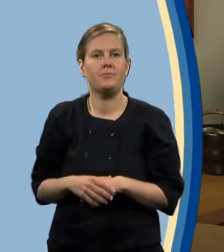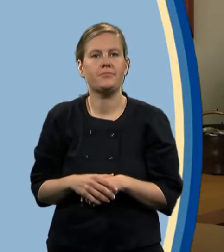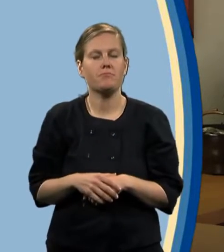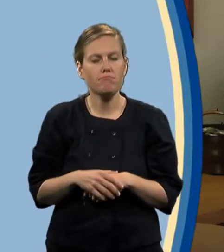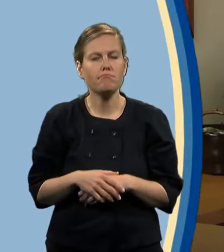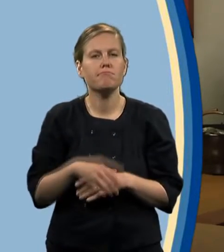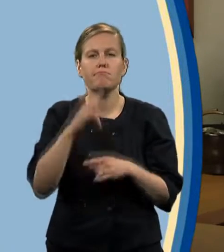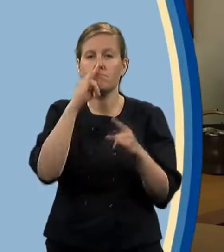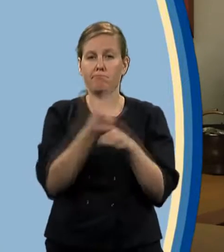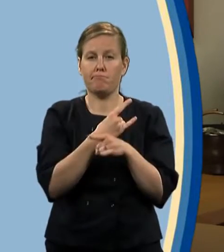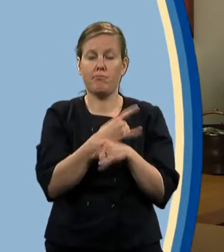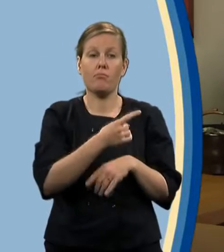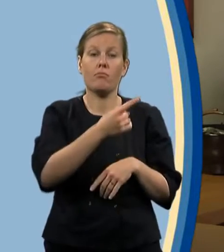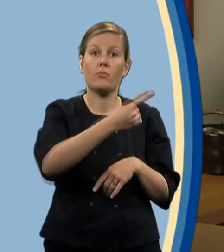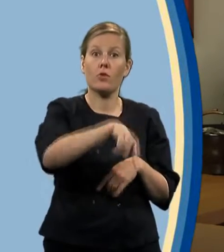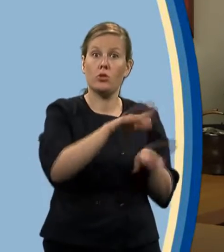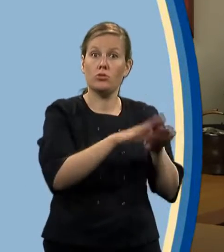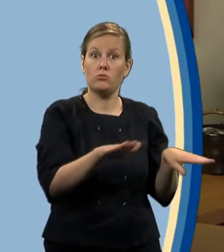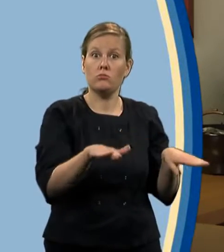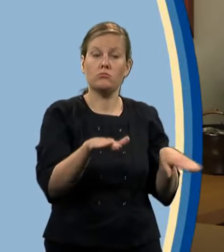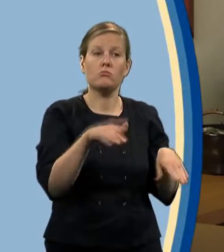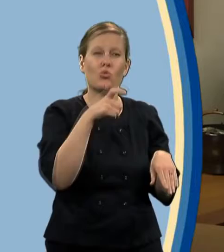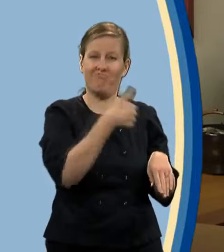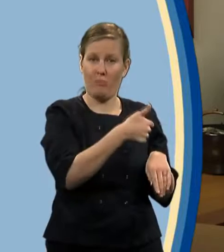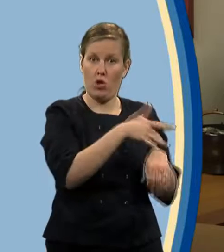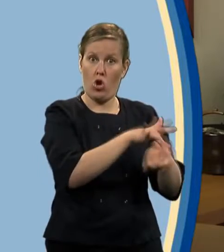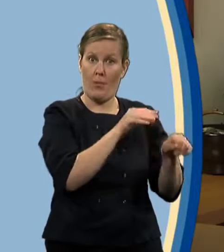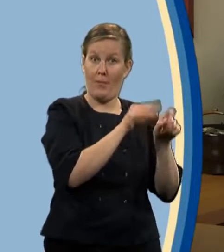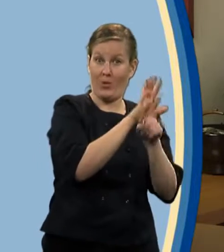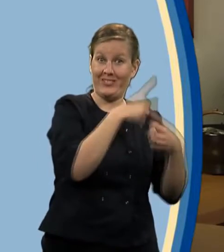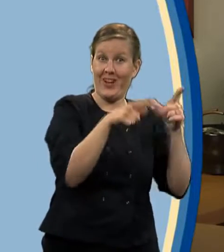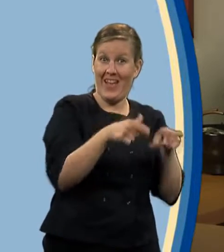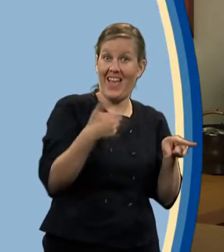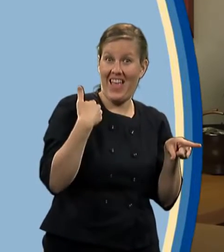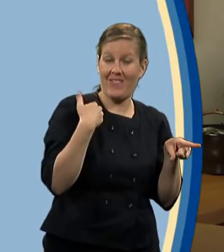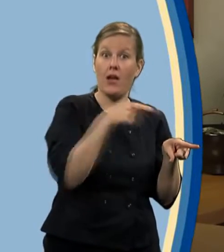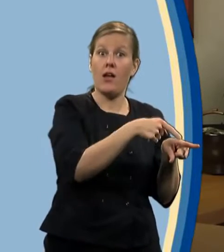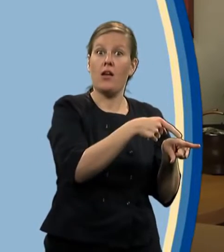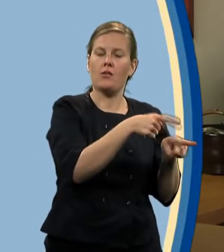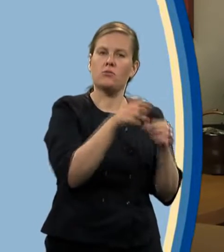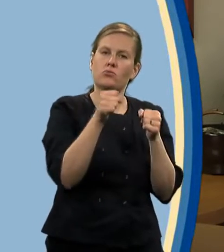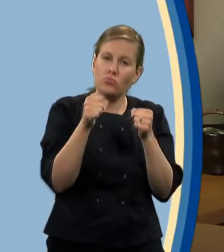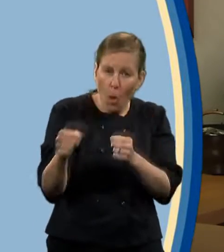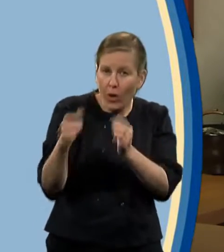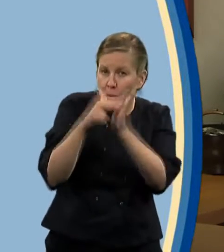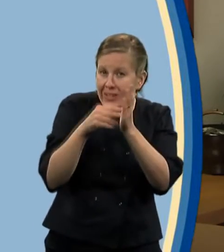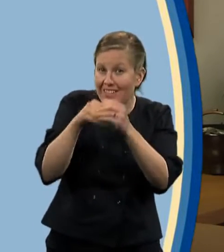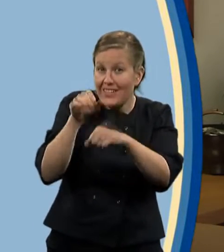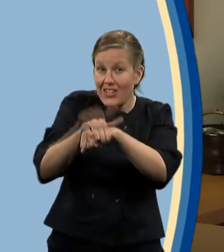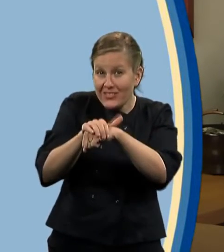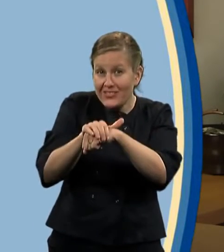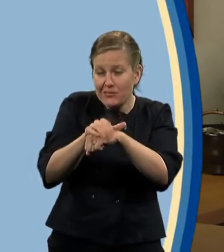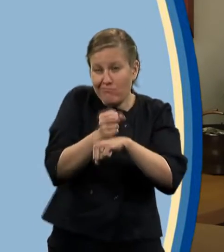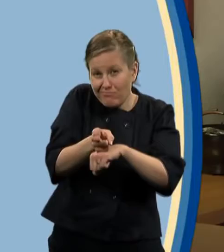incredible foundation into cracking the code of English. And ironically, those children who have had early exposure